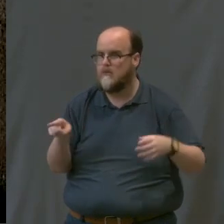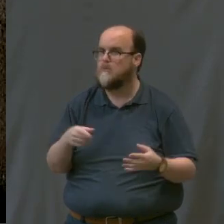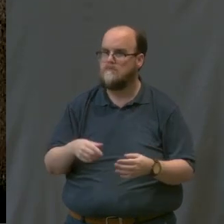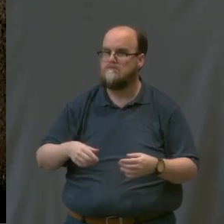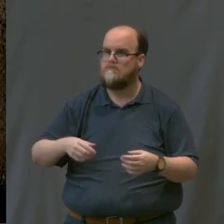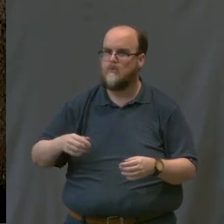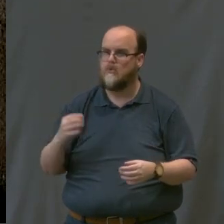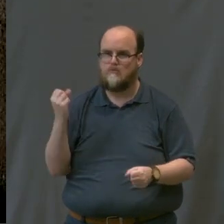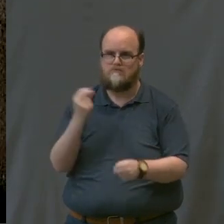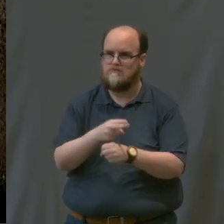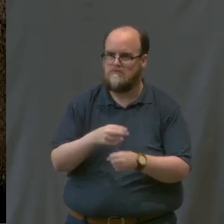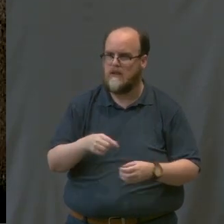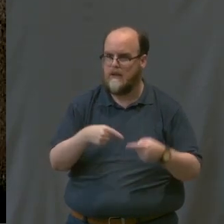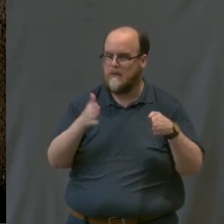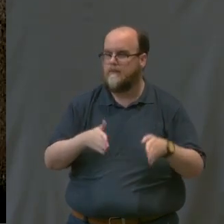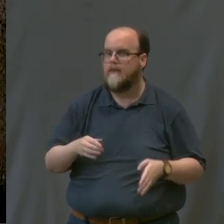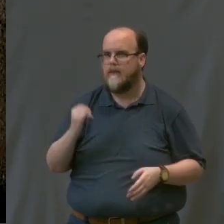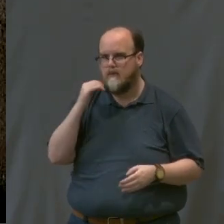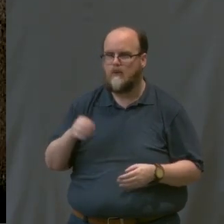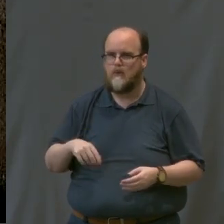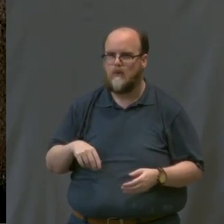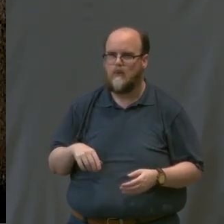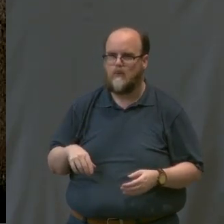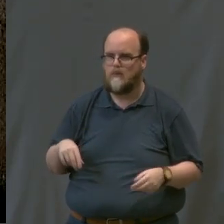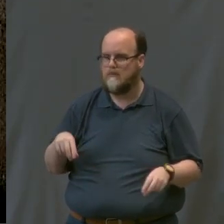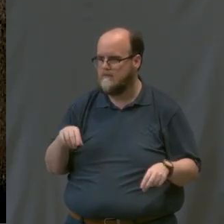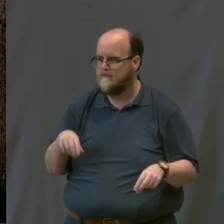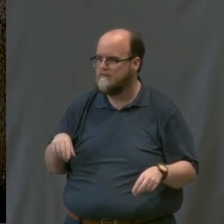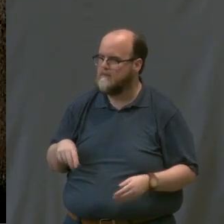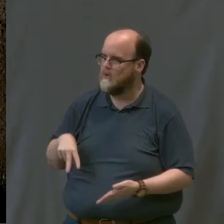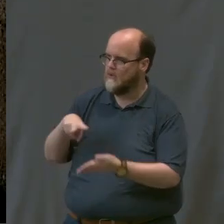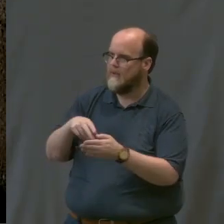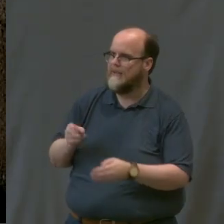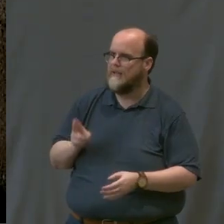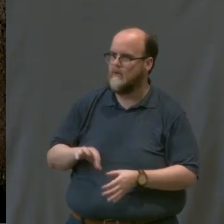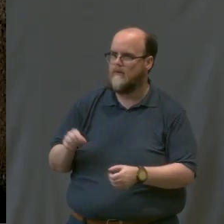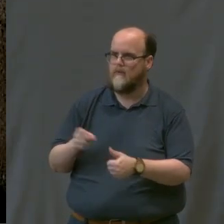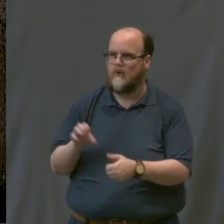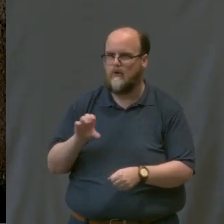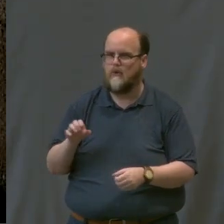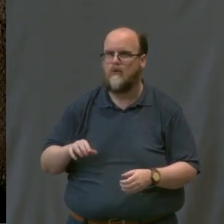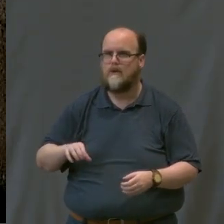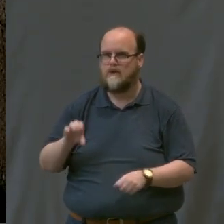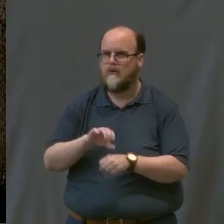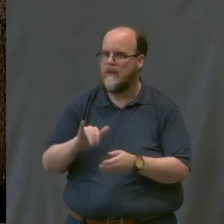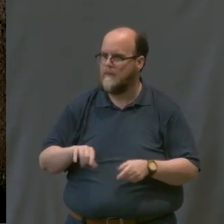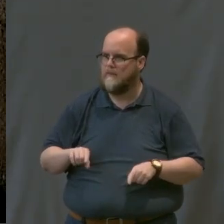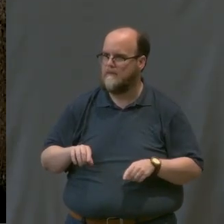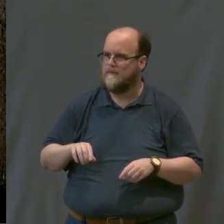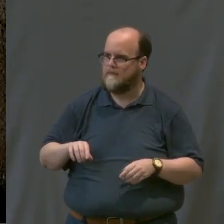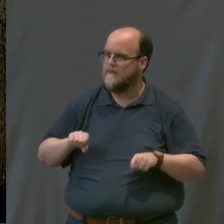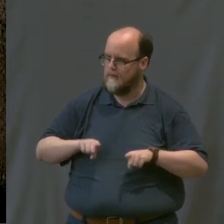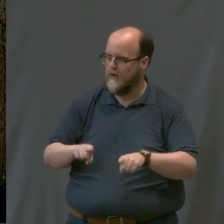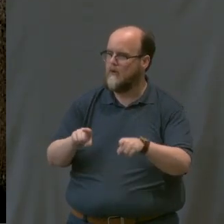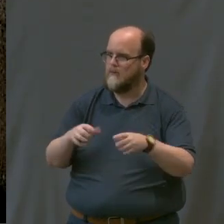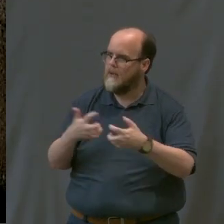If you look at the history of the first century church, this parallels what they were going through perfectly. They